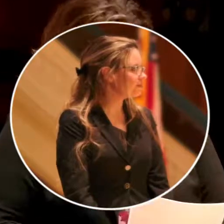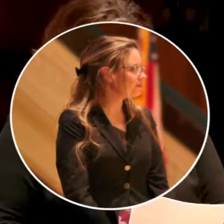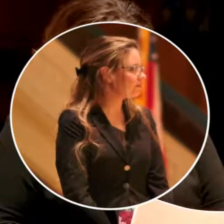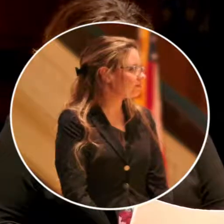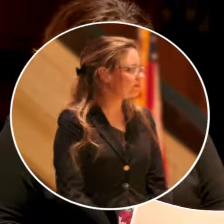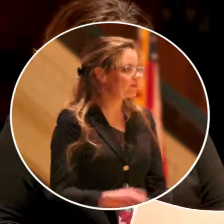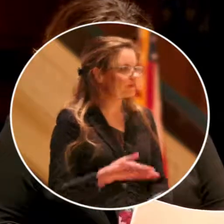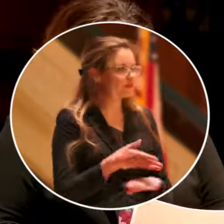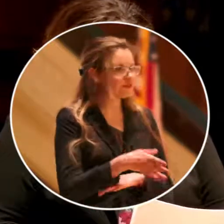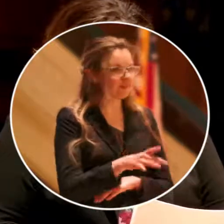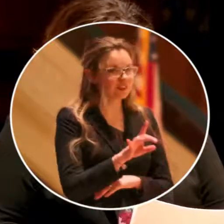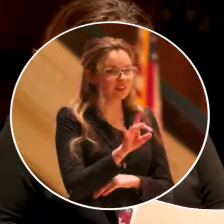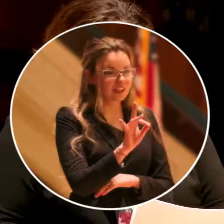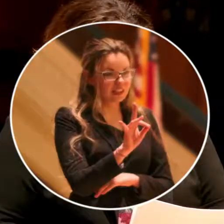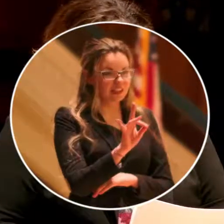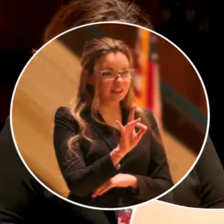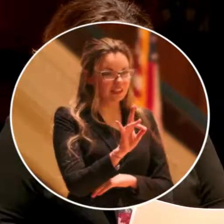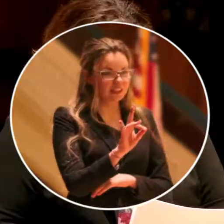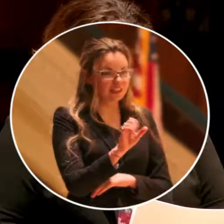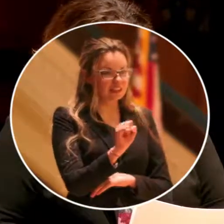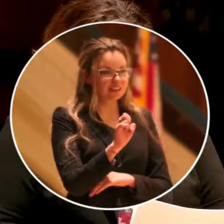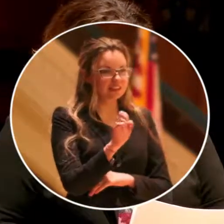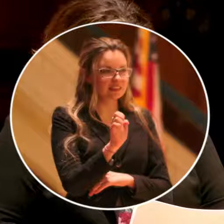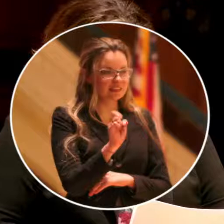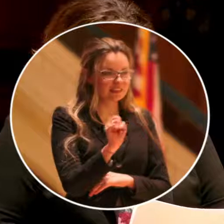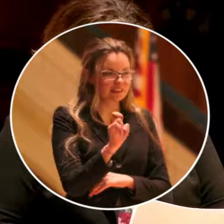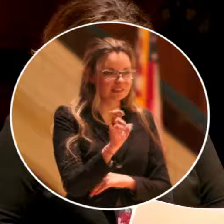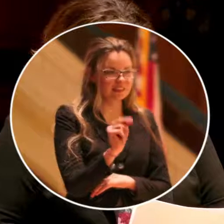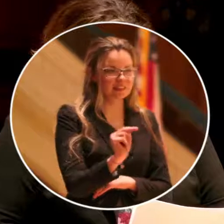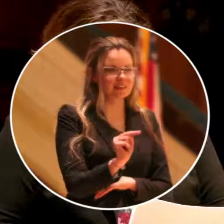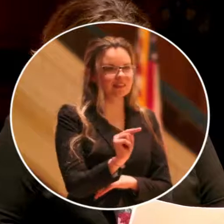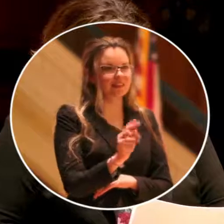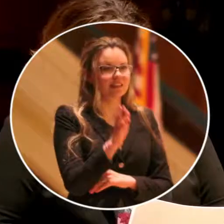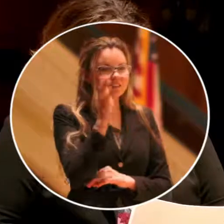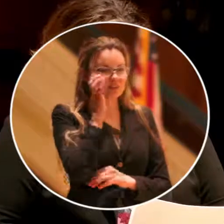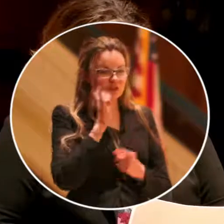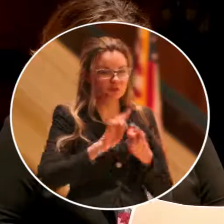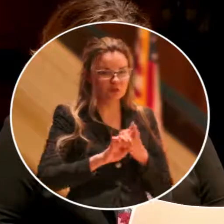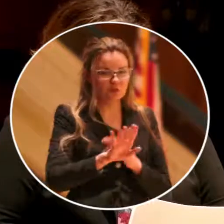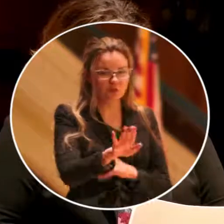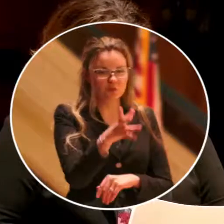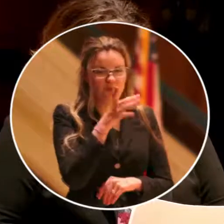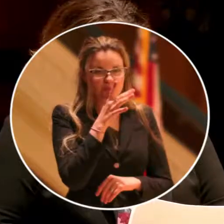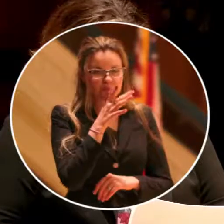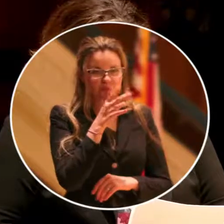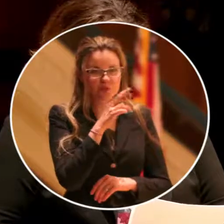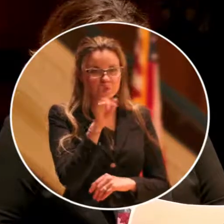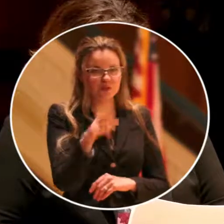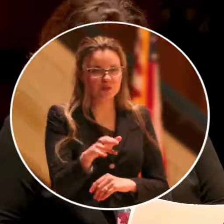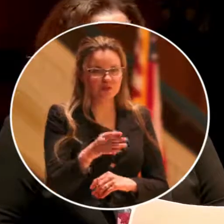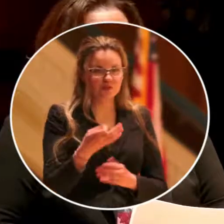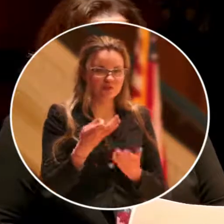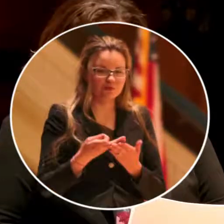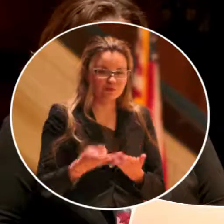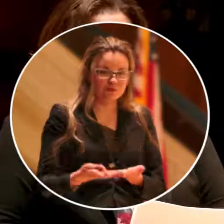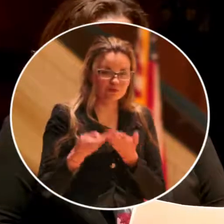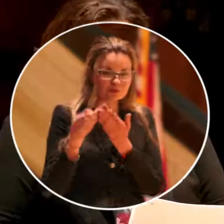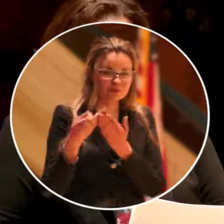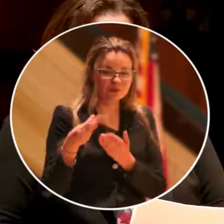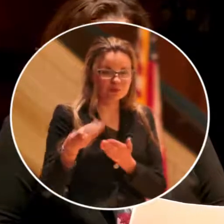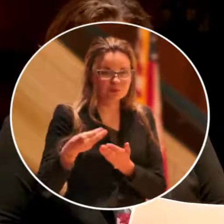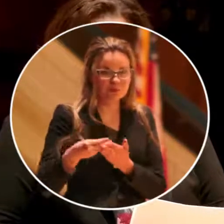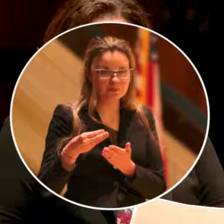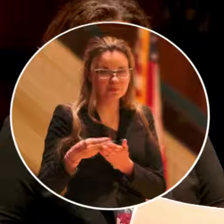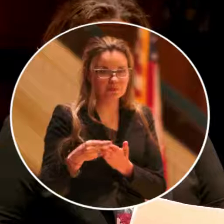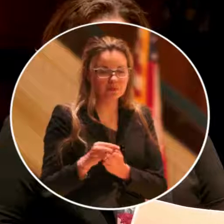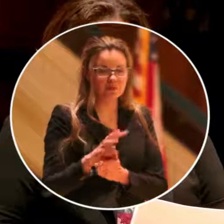Over 8 seasons of Listen to Your Mother Rochester, we have raised over $40,000